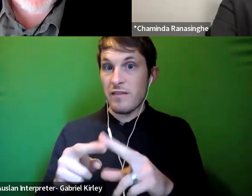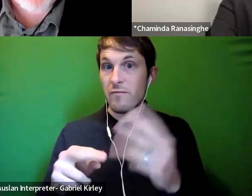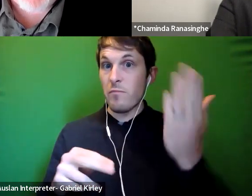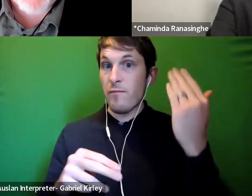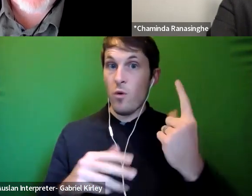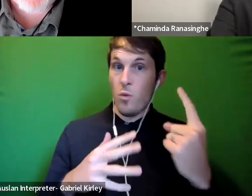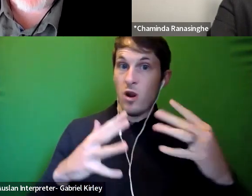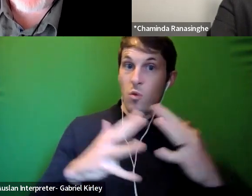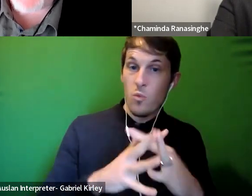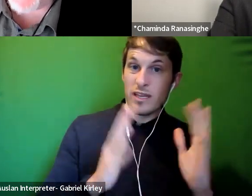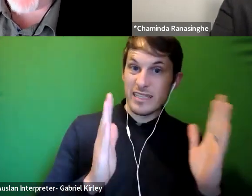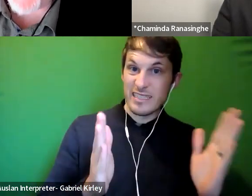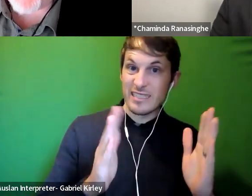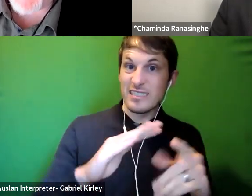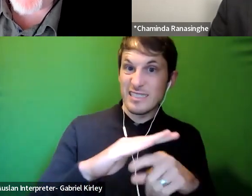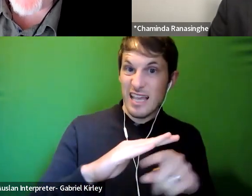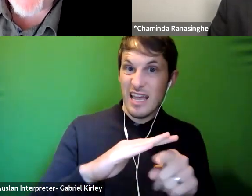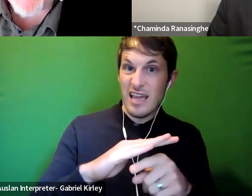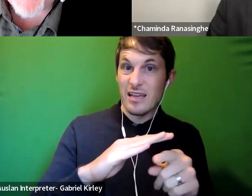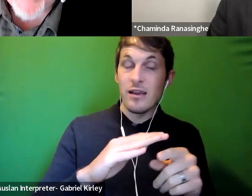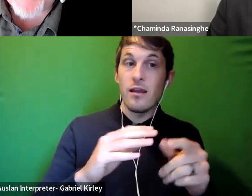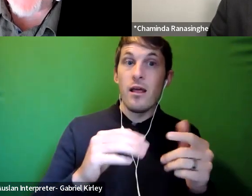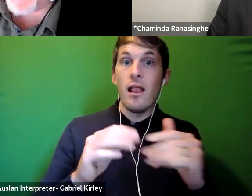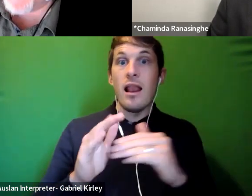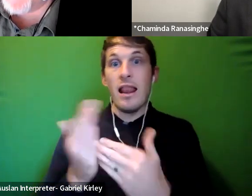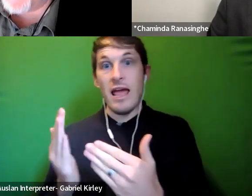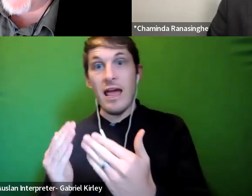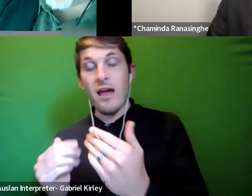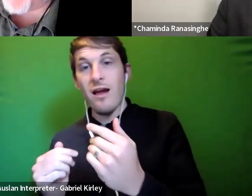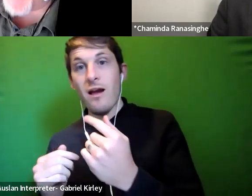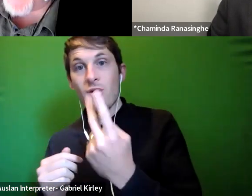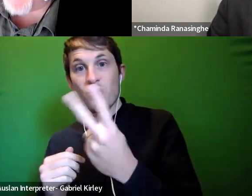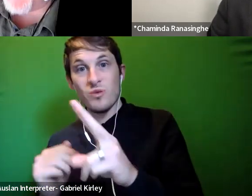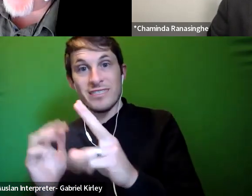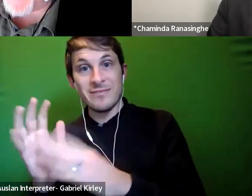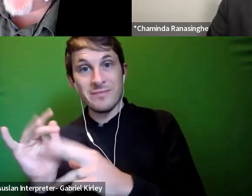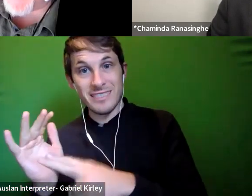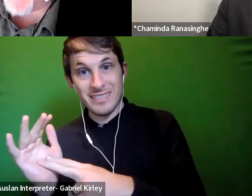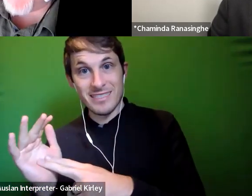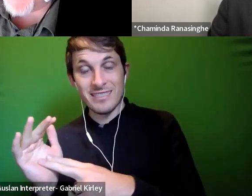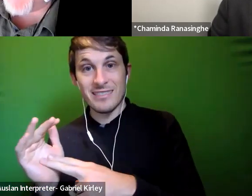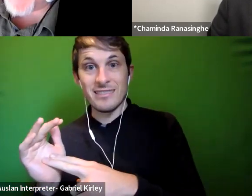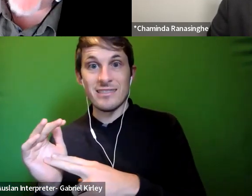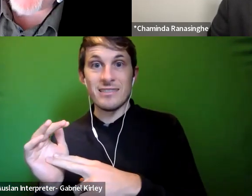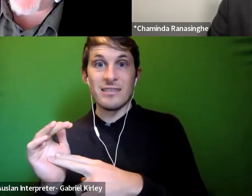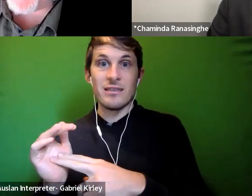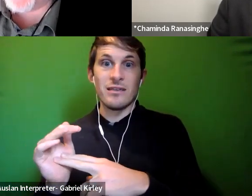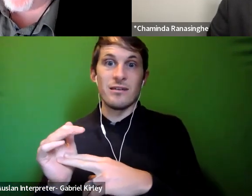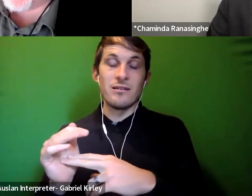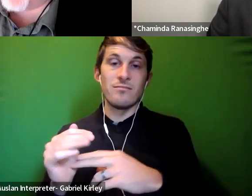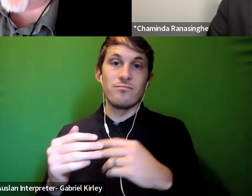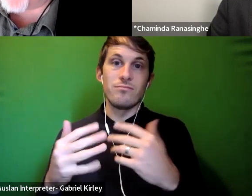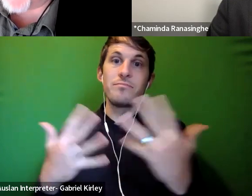book, if we couldn't get that book done within the morning or an afternoon, by the end of my time when I was at La